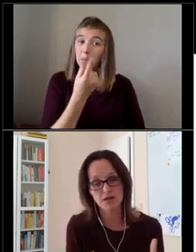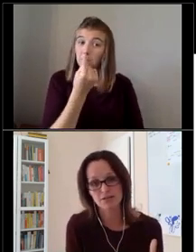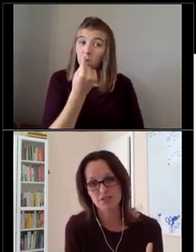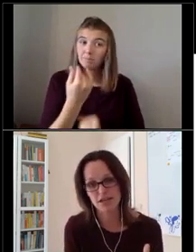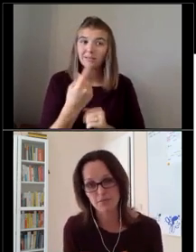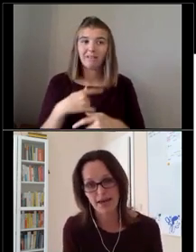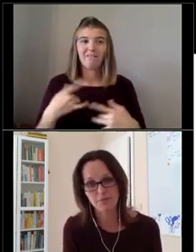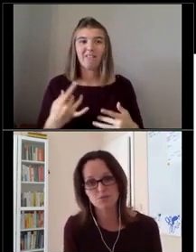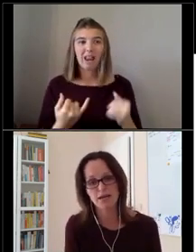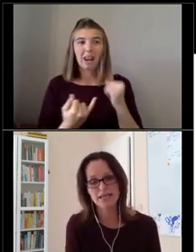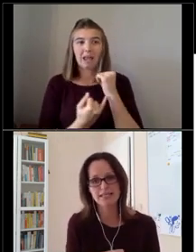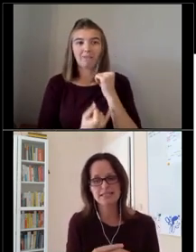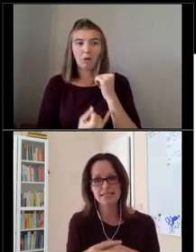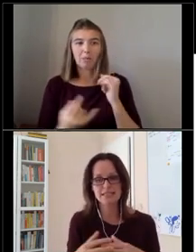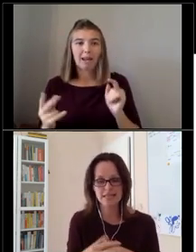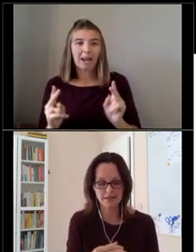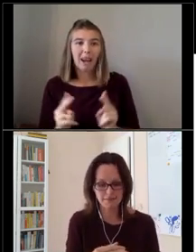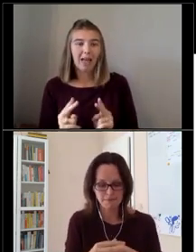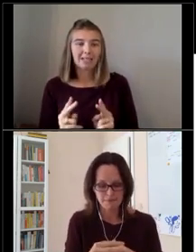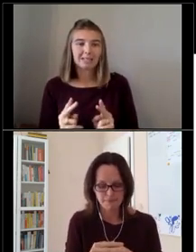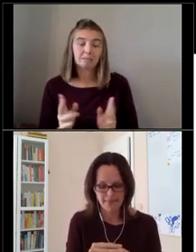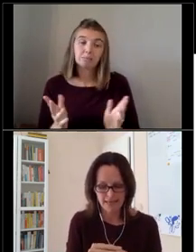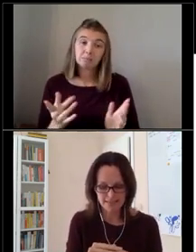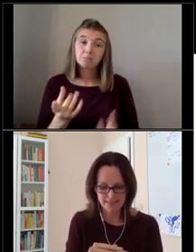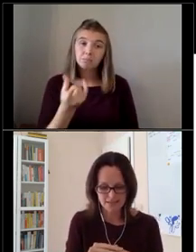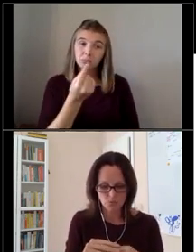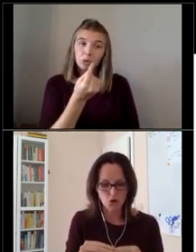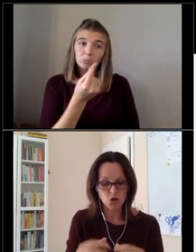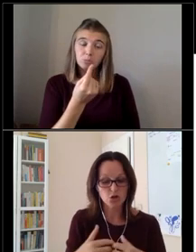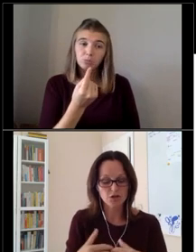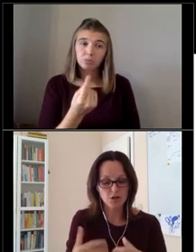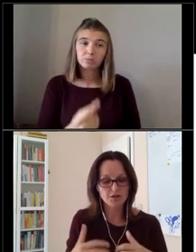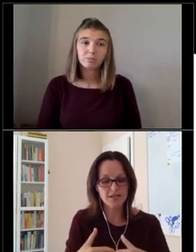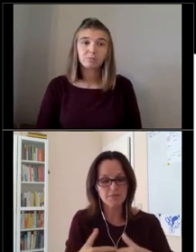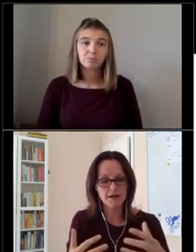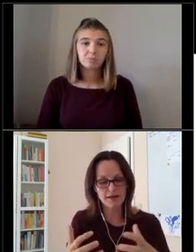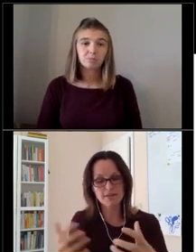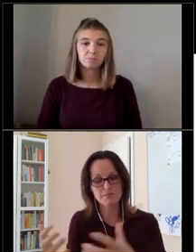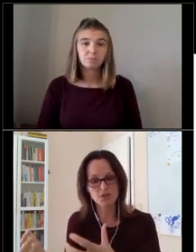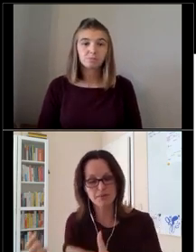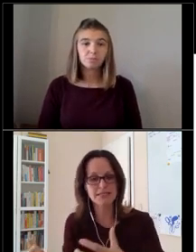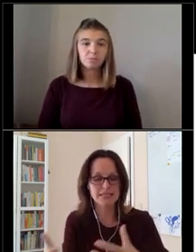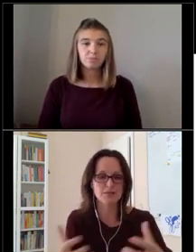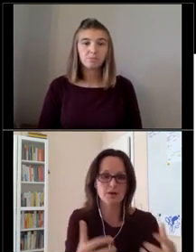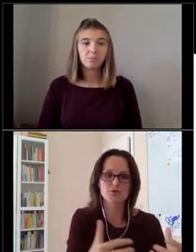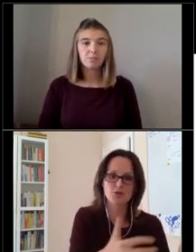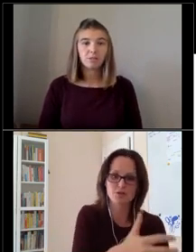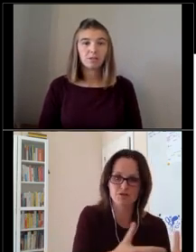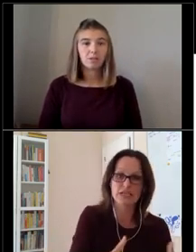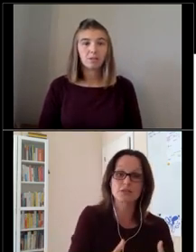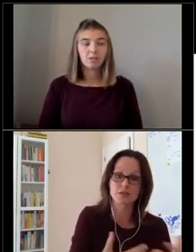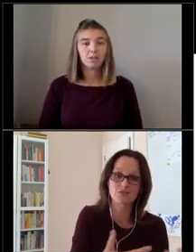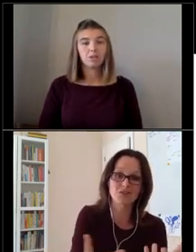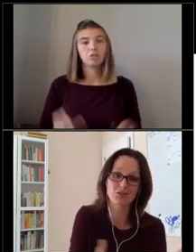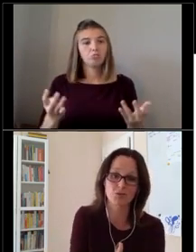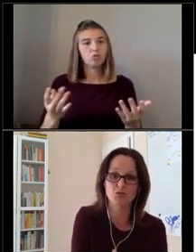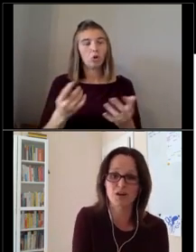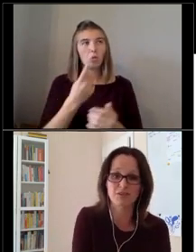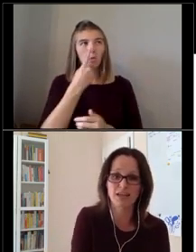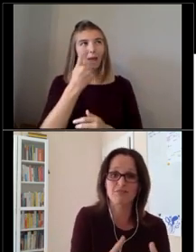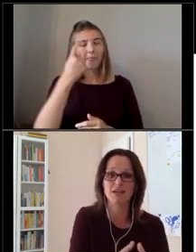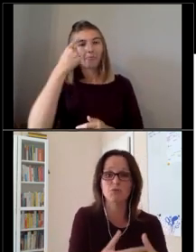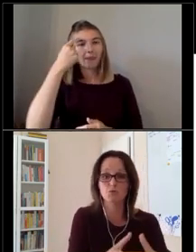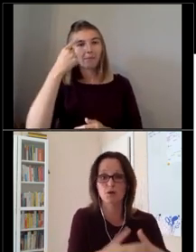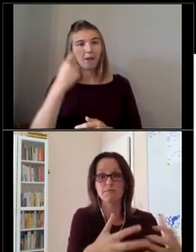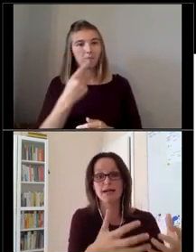scary, I could say perhaps, right? That the sense that what, you know, think about maybe the possibility as opposed to the fears, because fear is